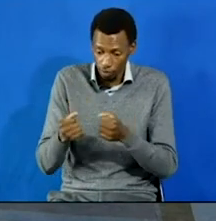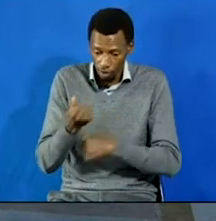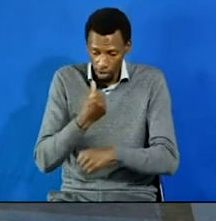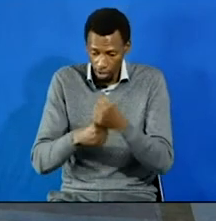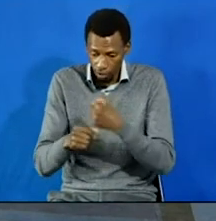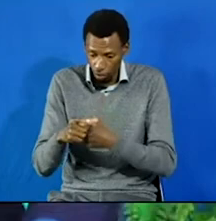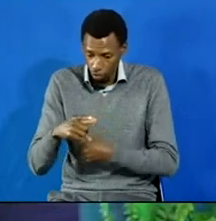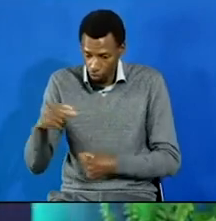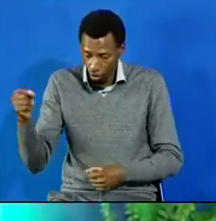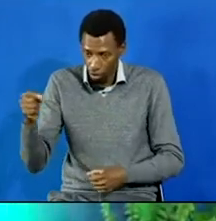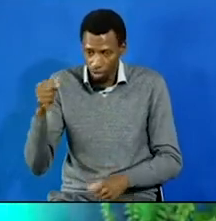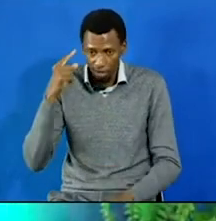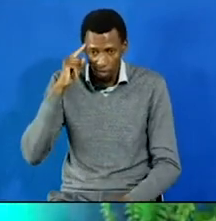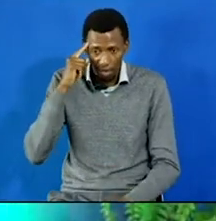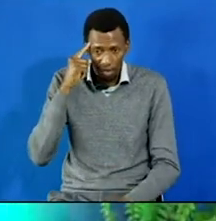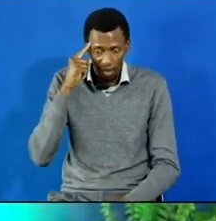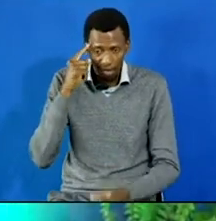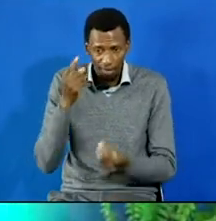is not that easy.